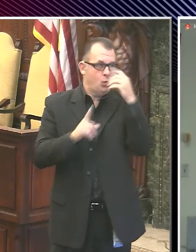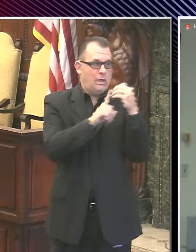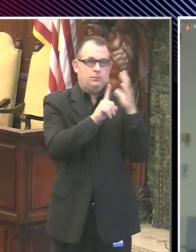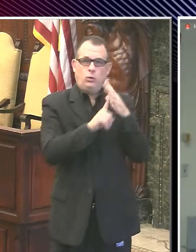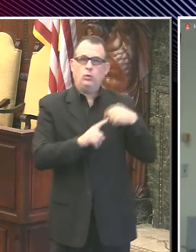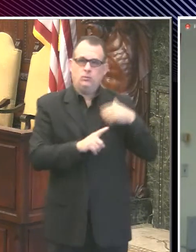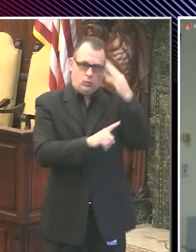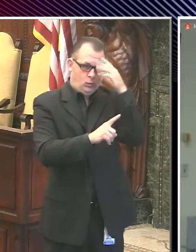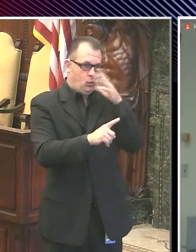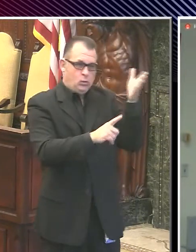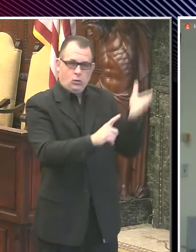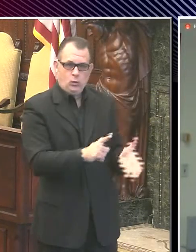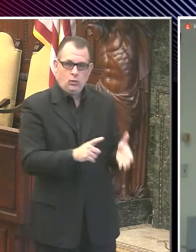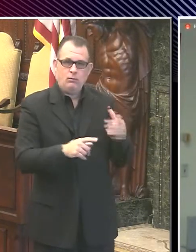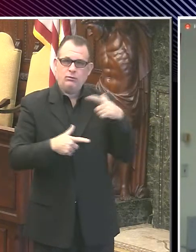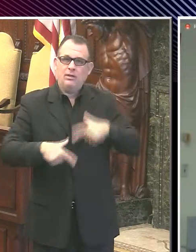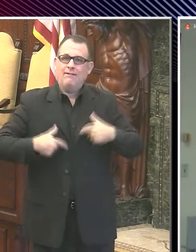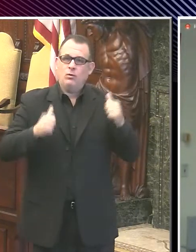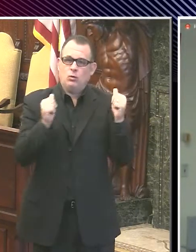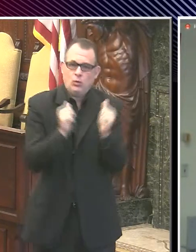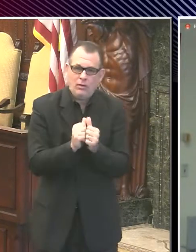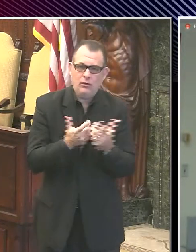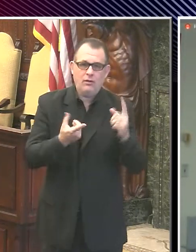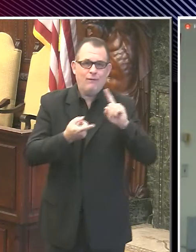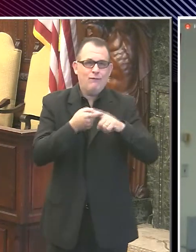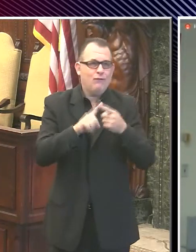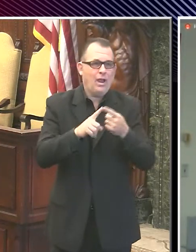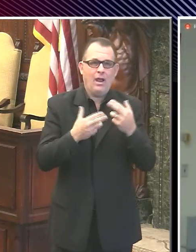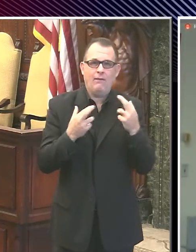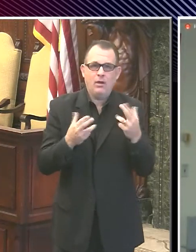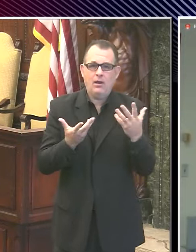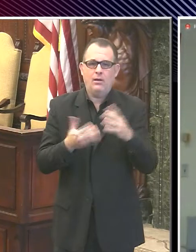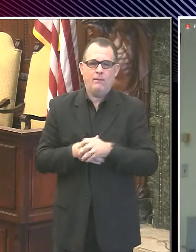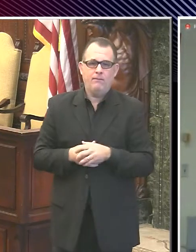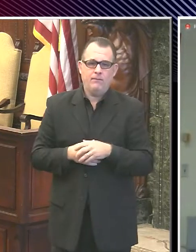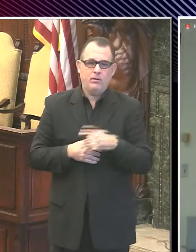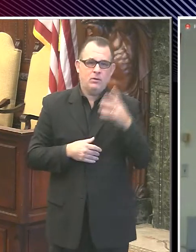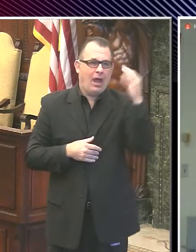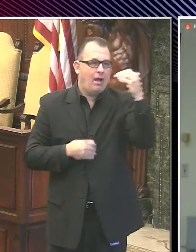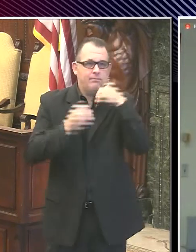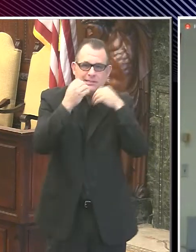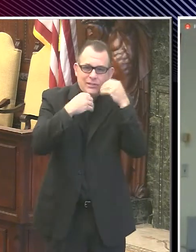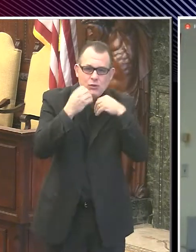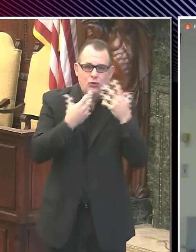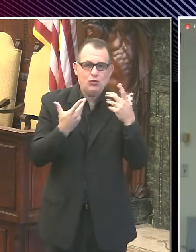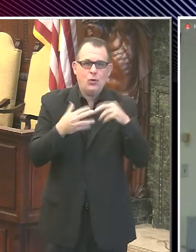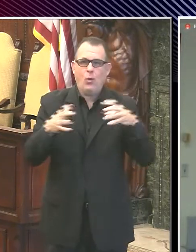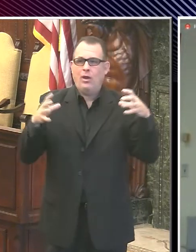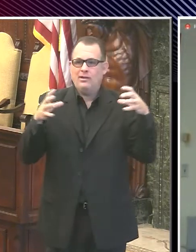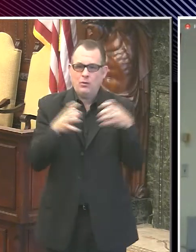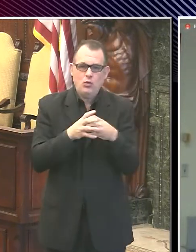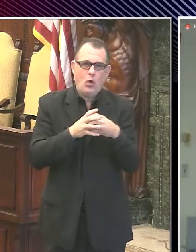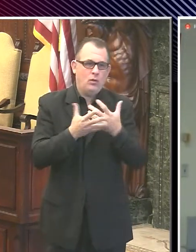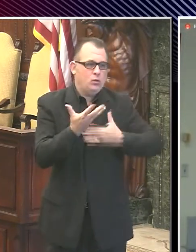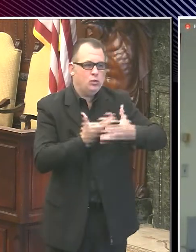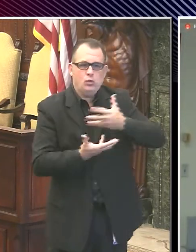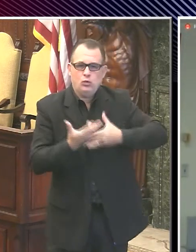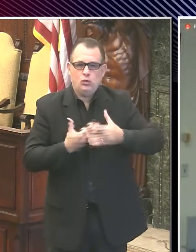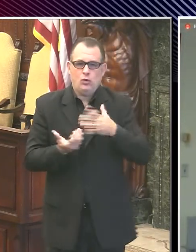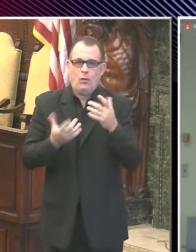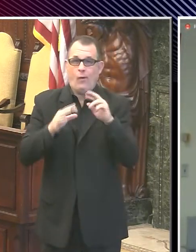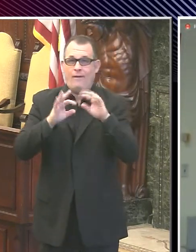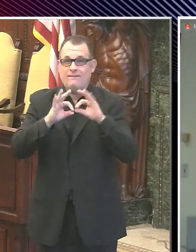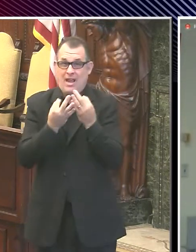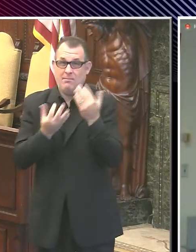members or relatives or friends that they got together with in social gatherings. So the message for people is if you get together with people outside your